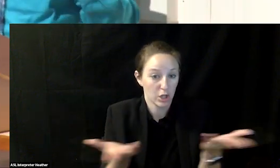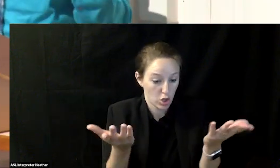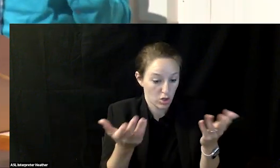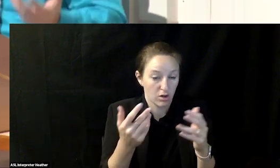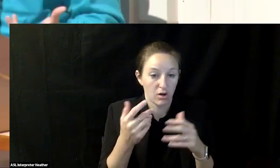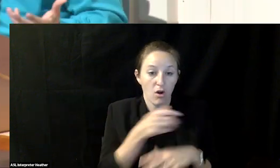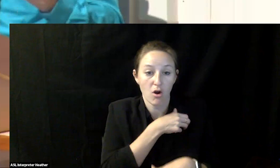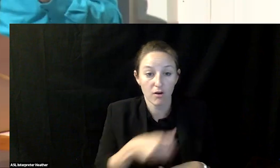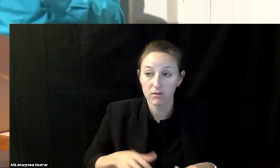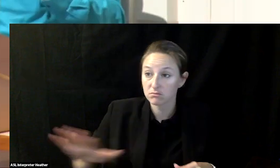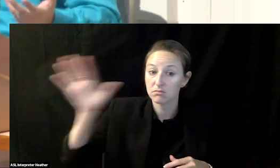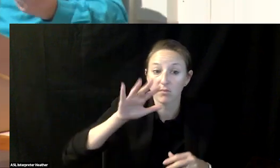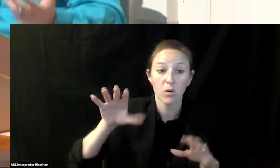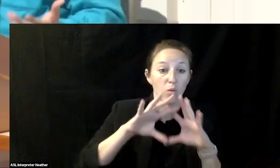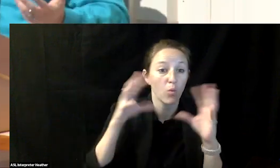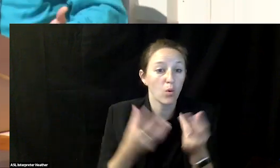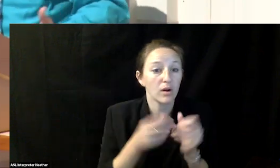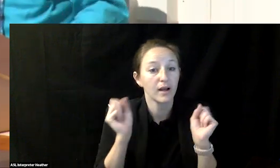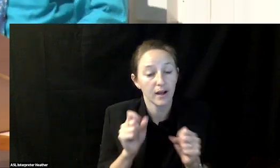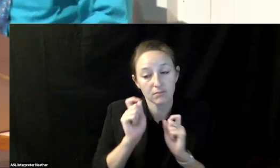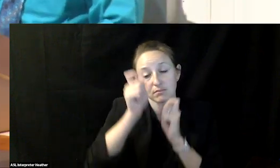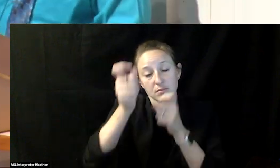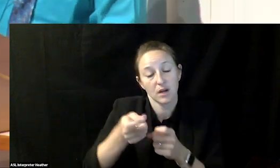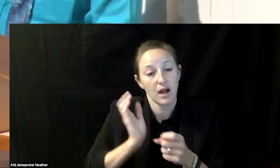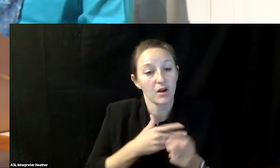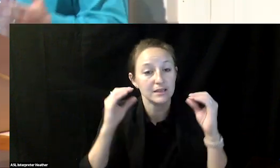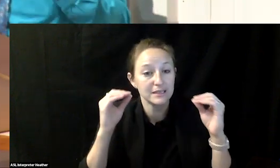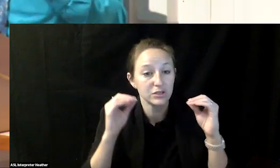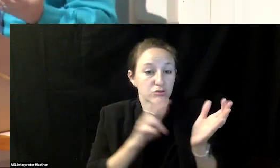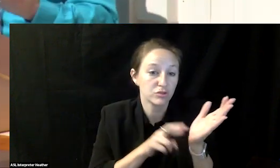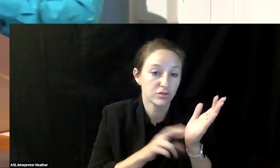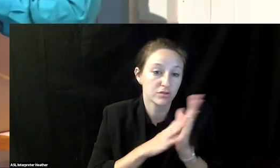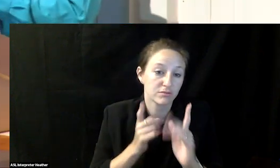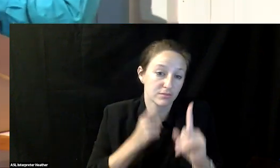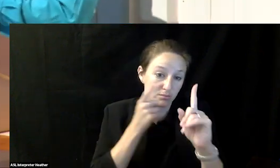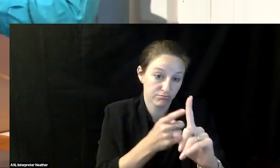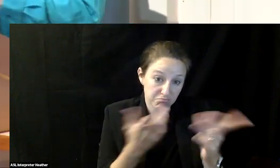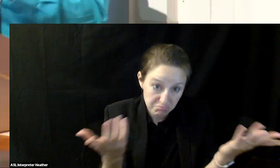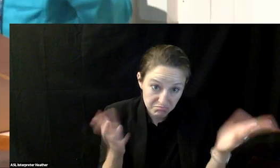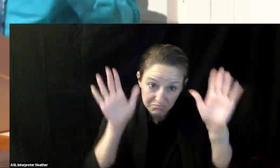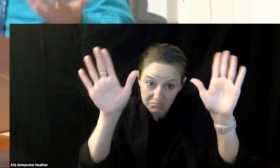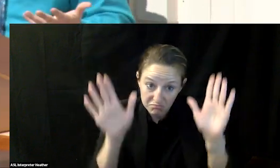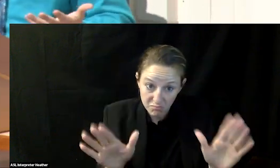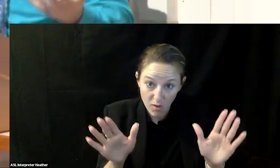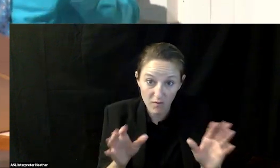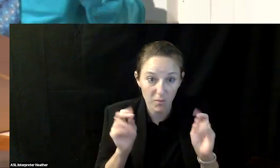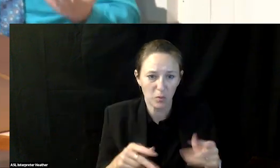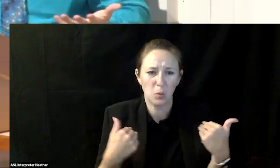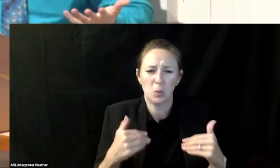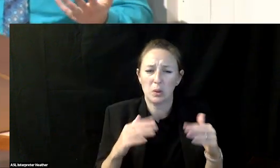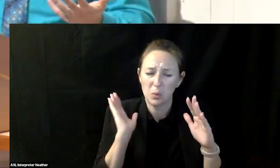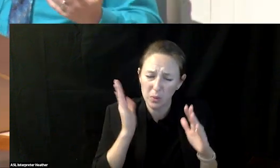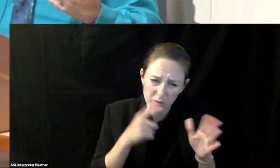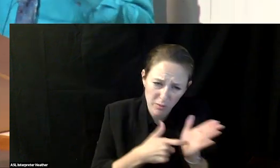world can contribute to our teaching and research mission, which is a great stance to take. It's going to take a lot of work and a